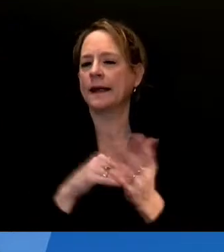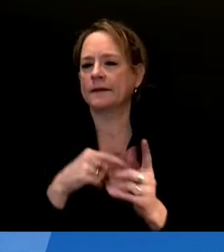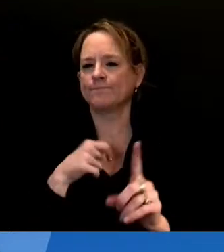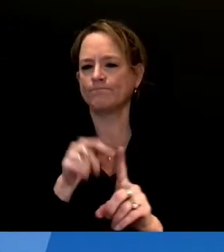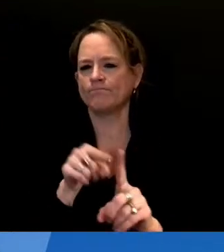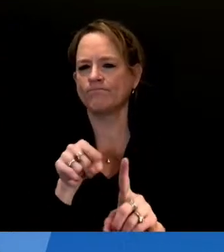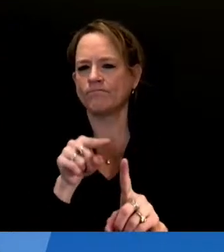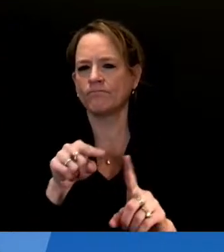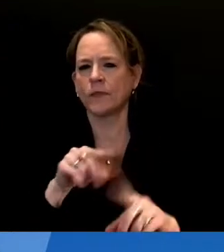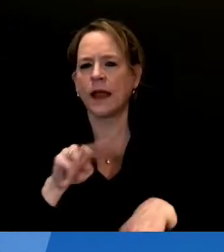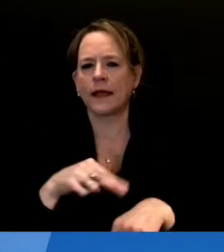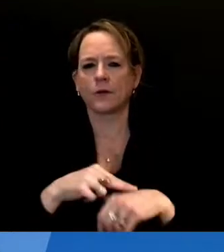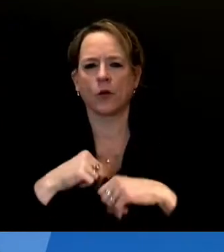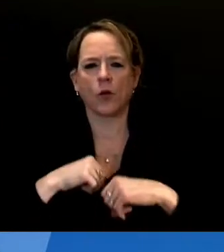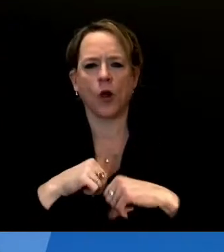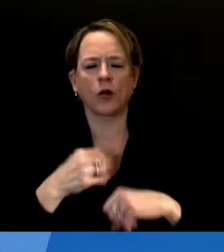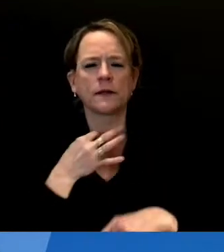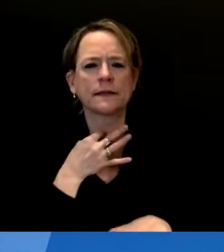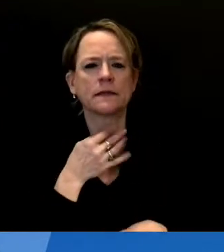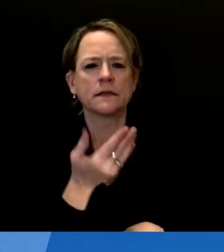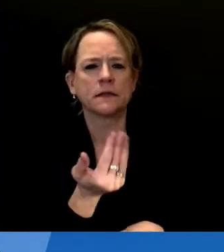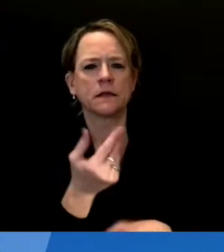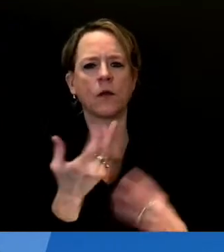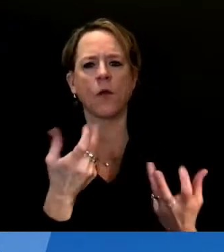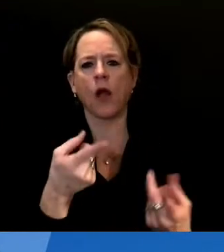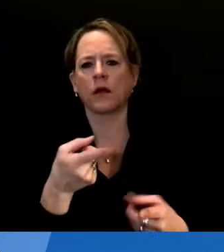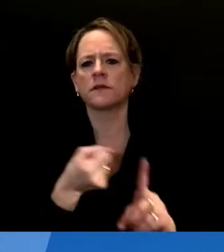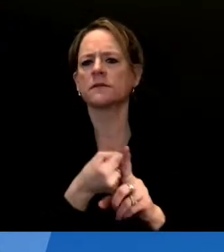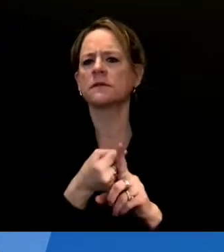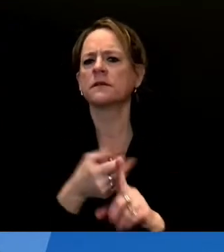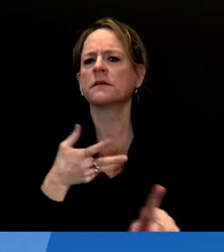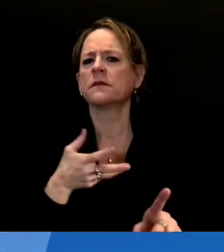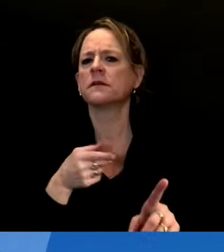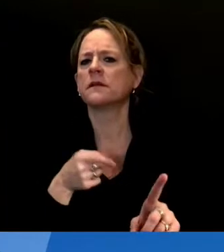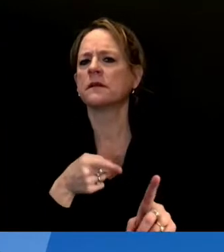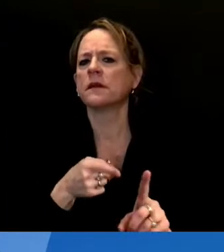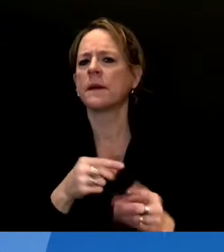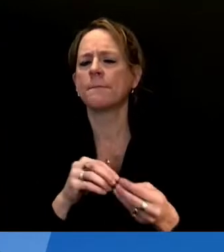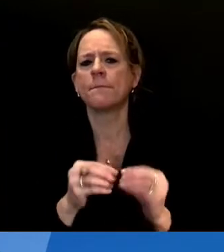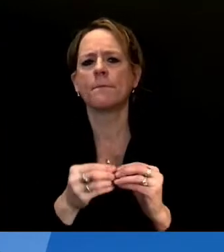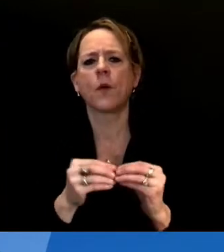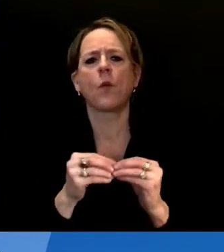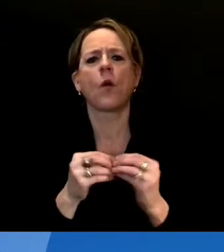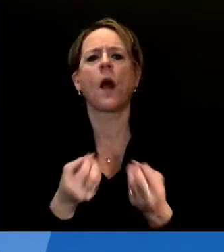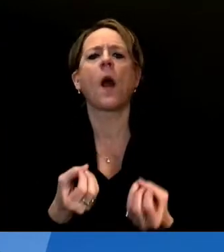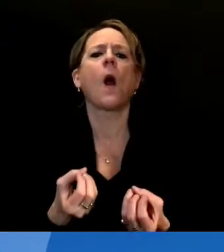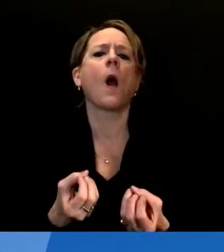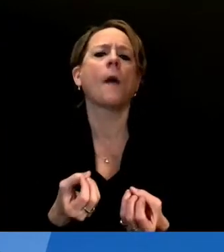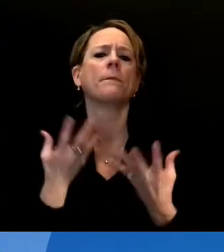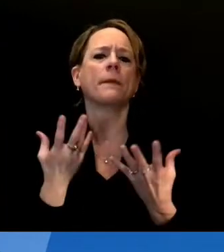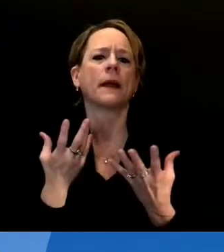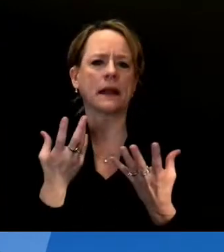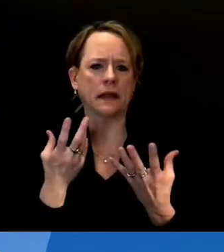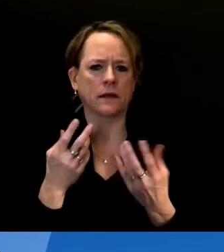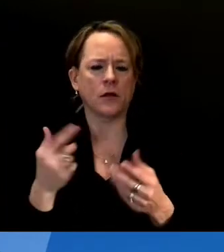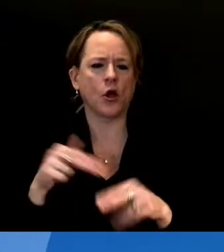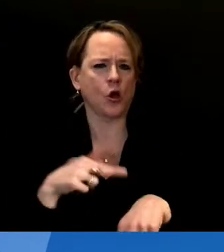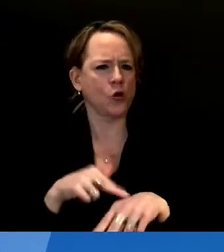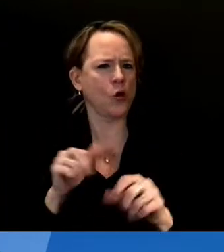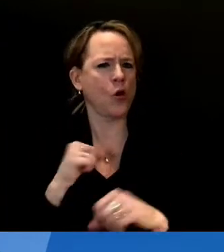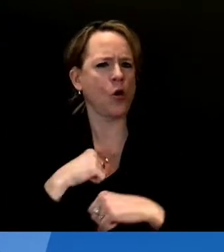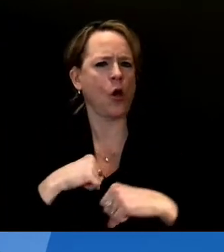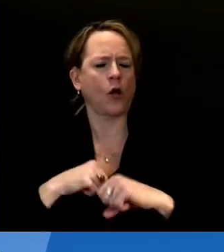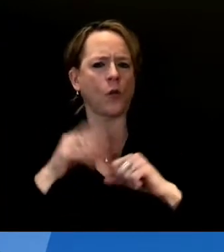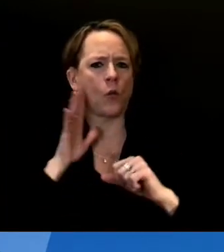as to how many National Guard members are going to be deployed? And you mentioned the first rollout. Kind of what